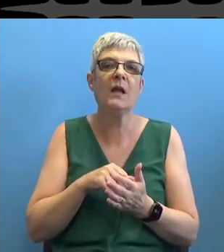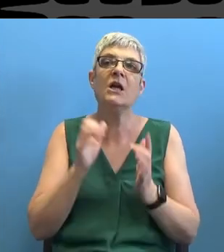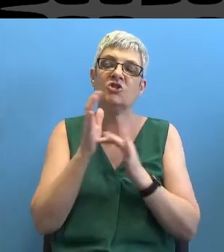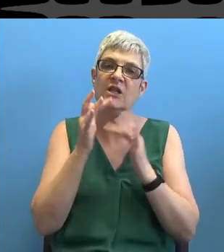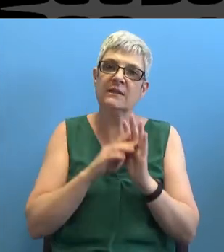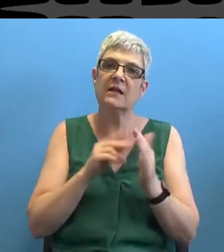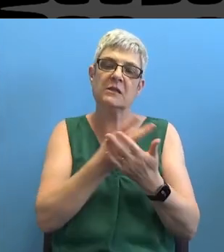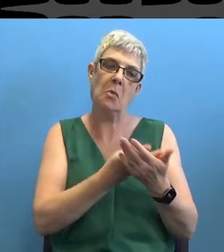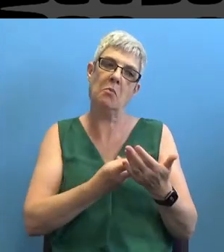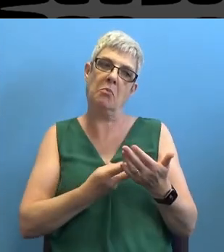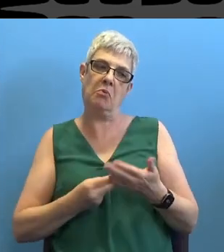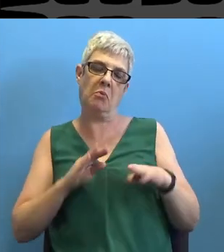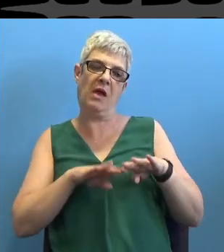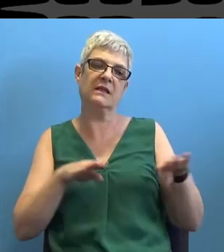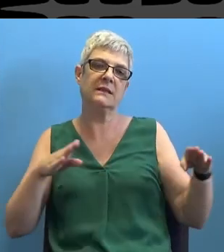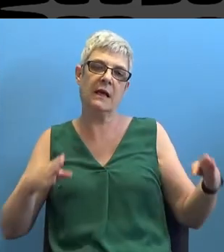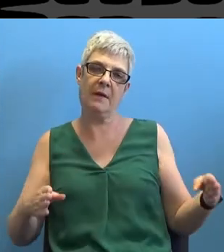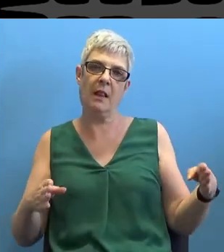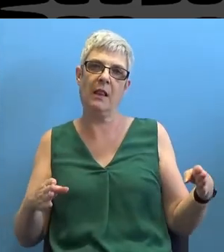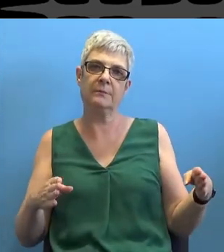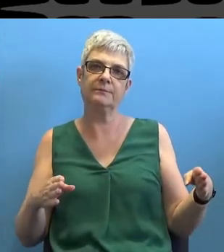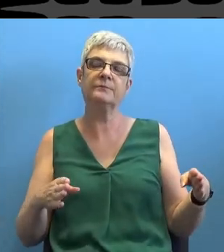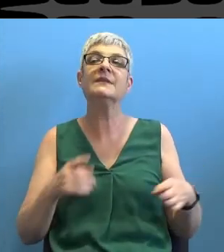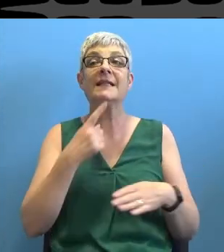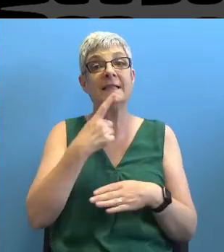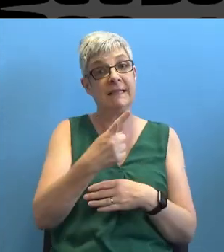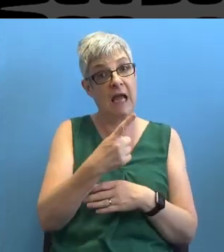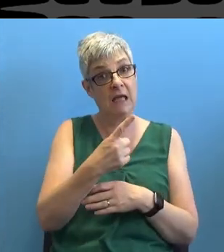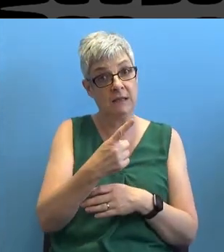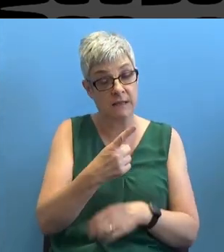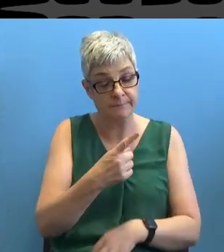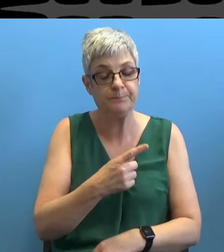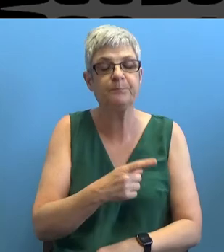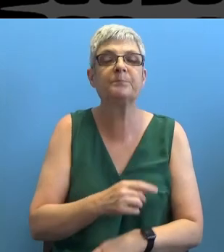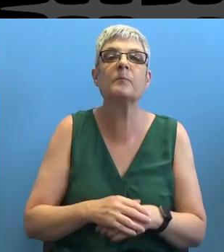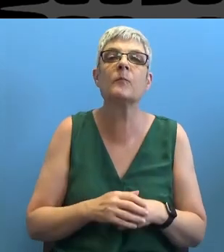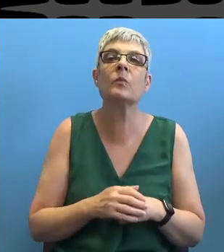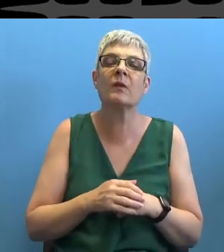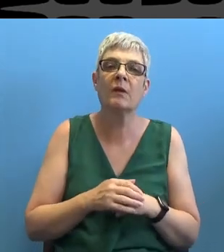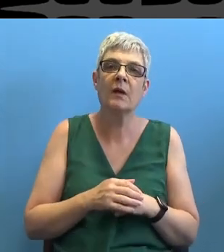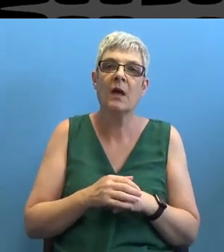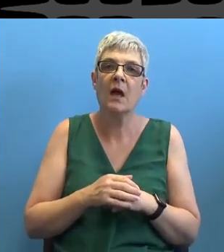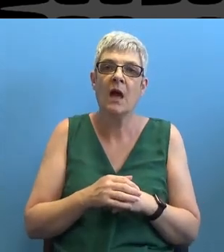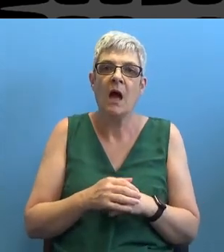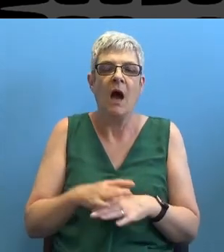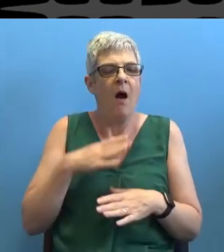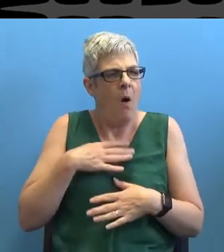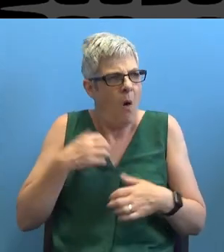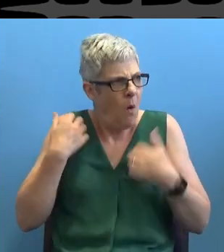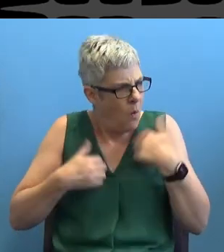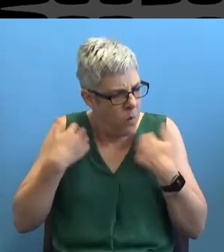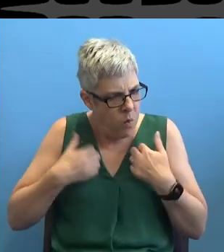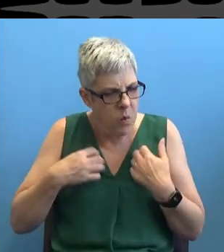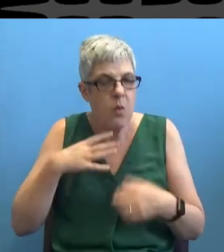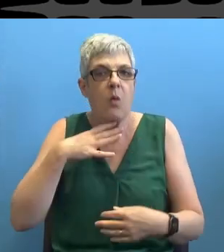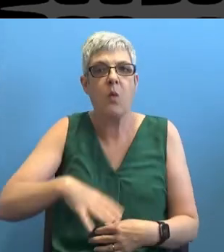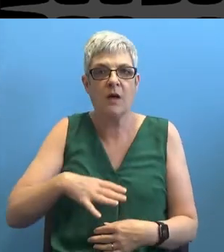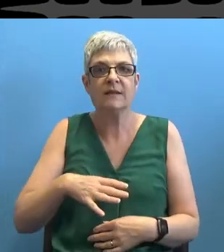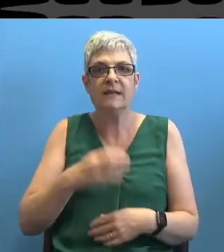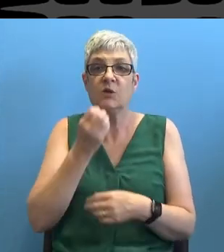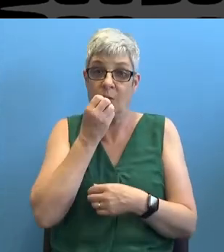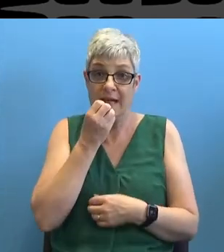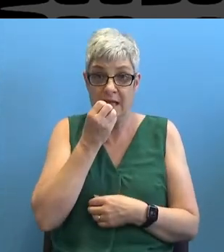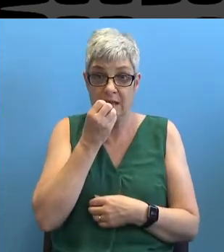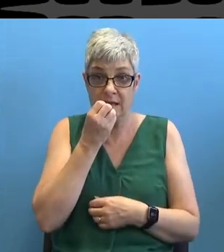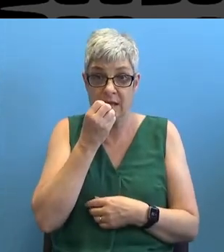apostles reclined at the table. And he said to them, I have eagerly desired to